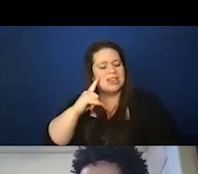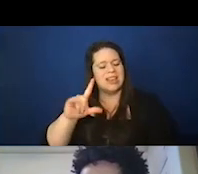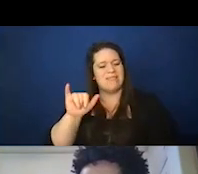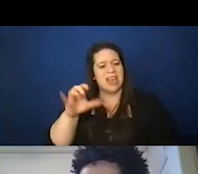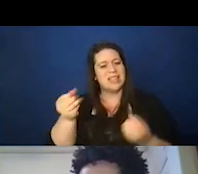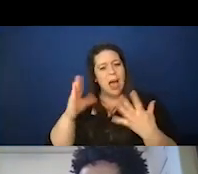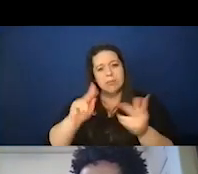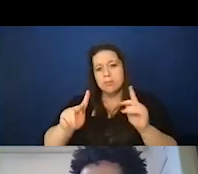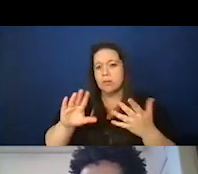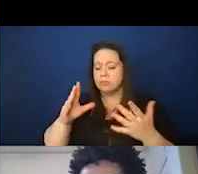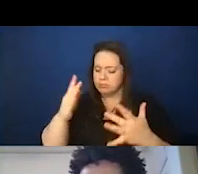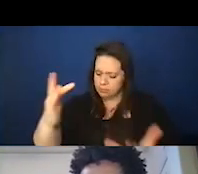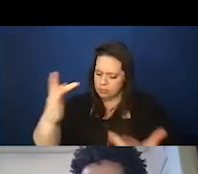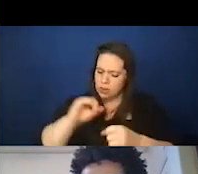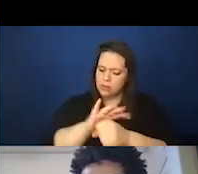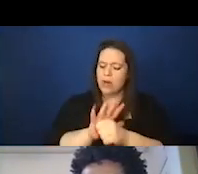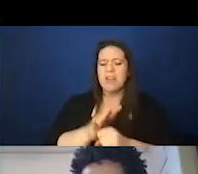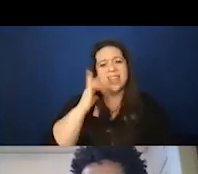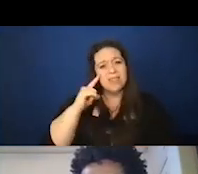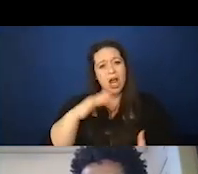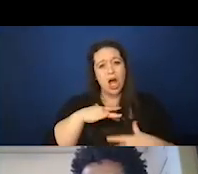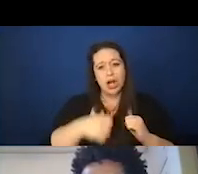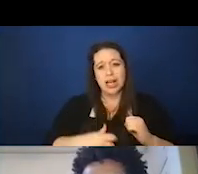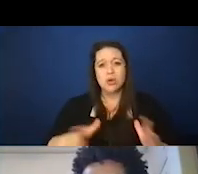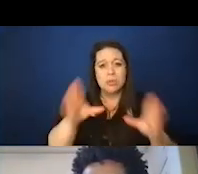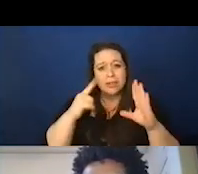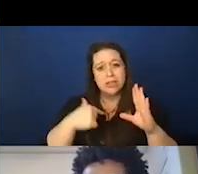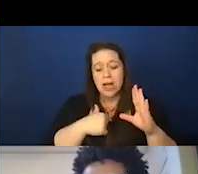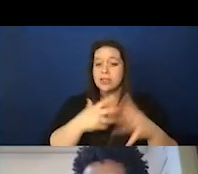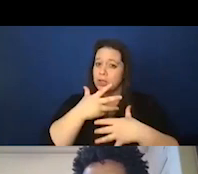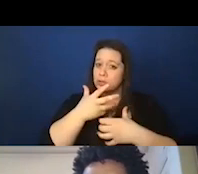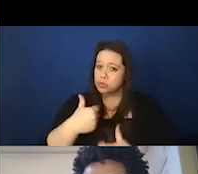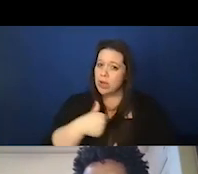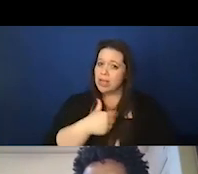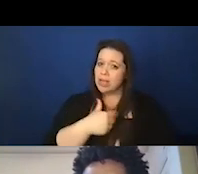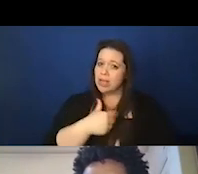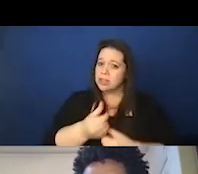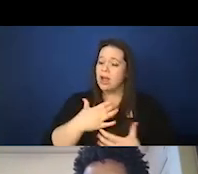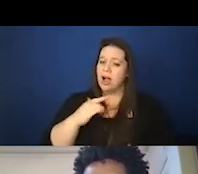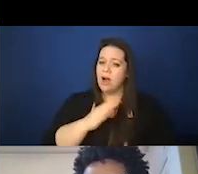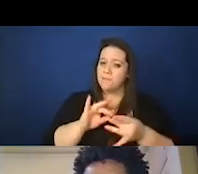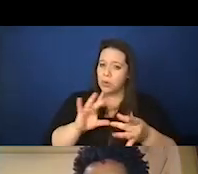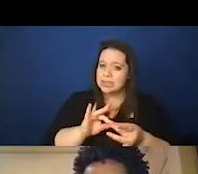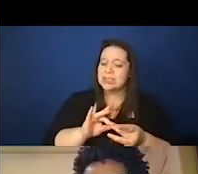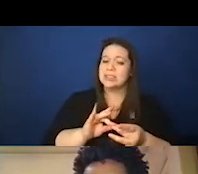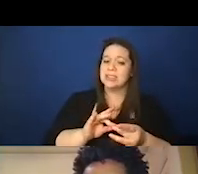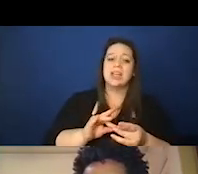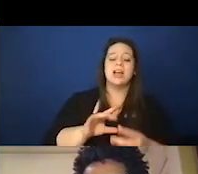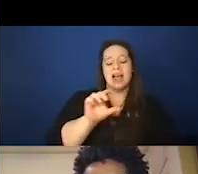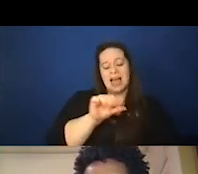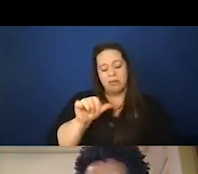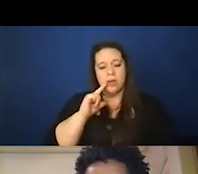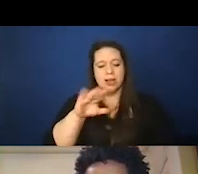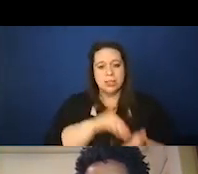and pain. So if you're, listen to us, listen to trusted voices, African-American doctors and nurses and